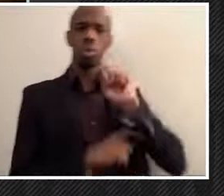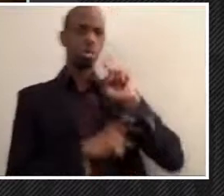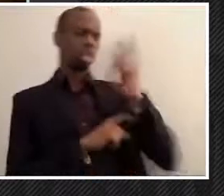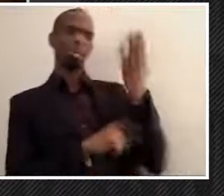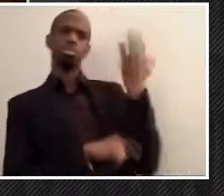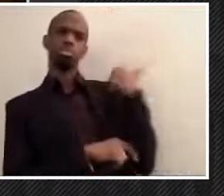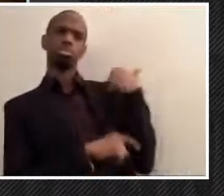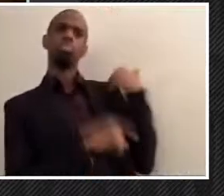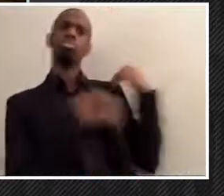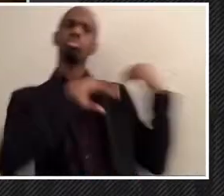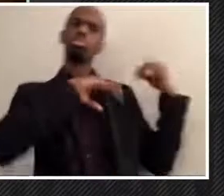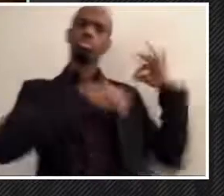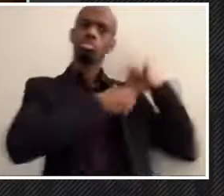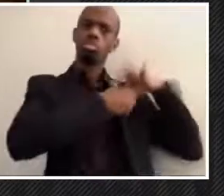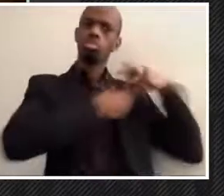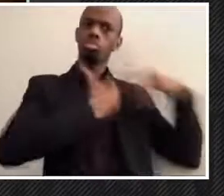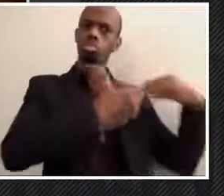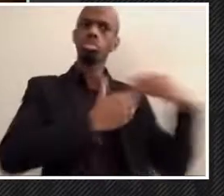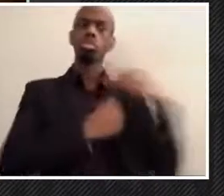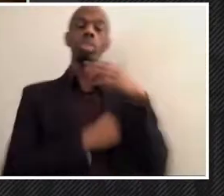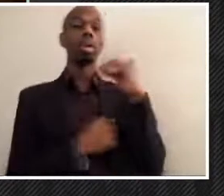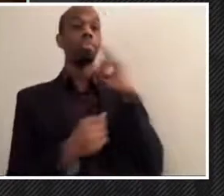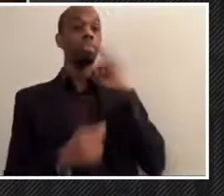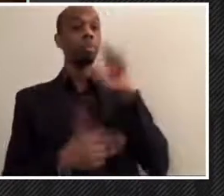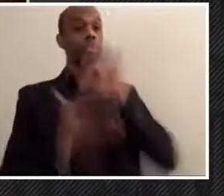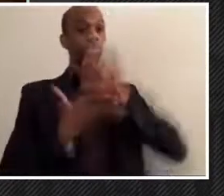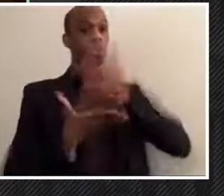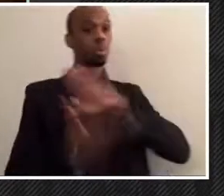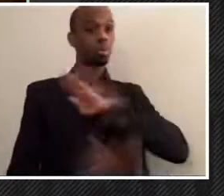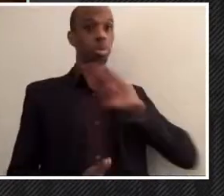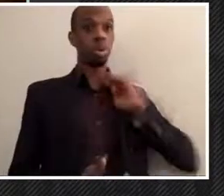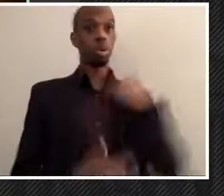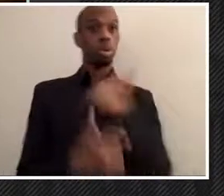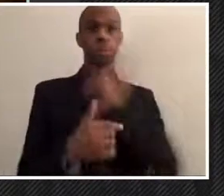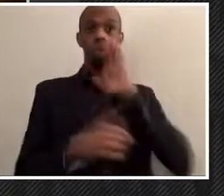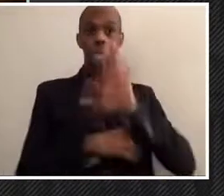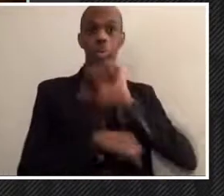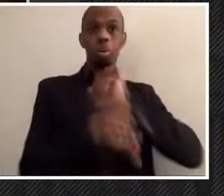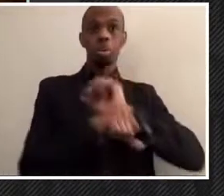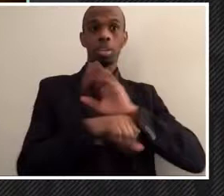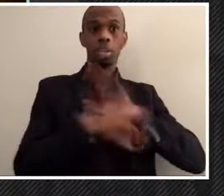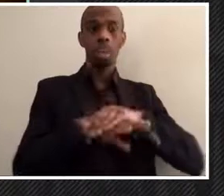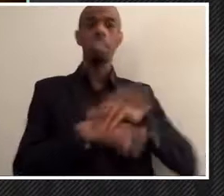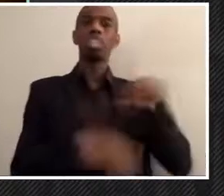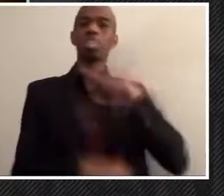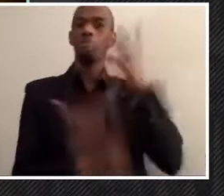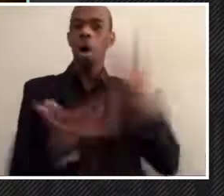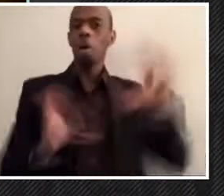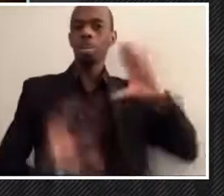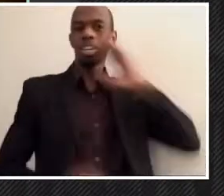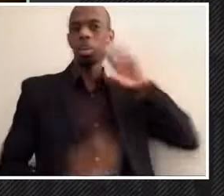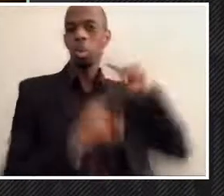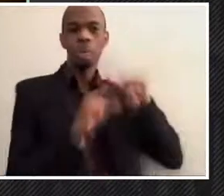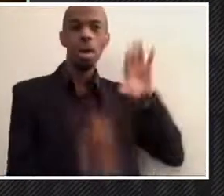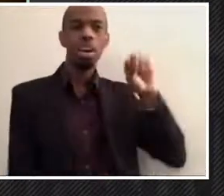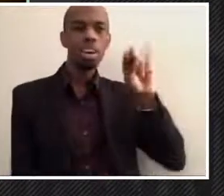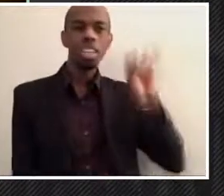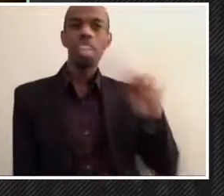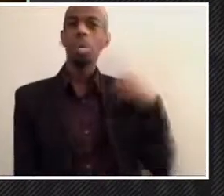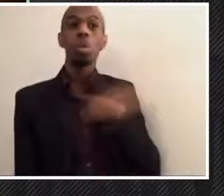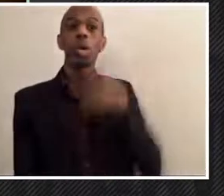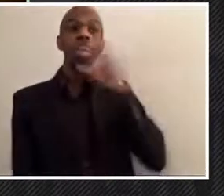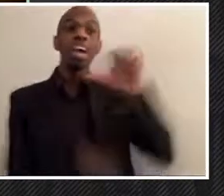working on our school board elections next year. Y'all know about Connie. We won't send her home because she wouldn't